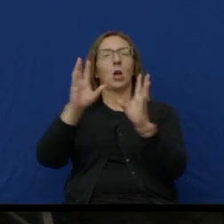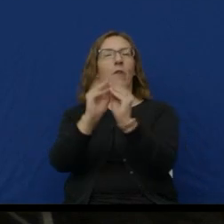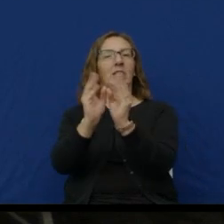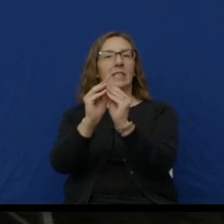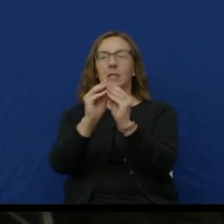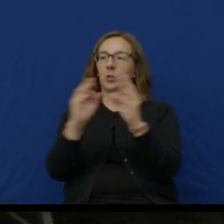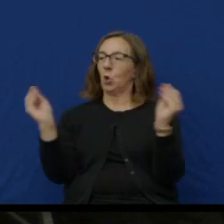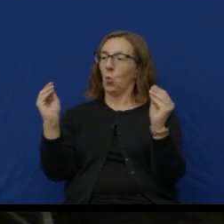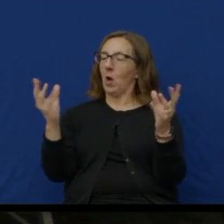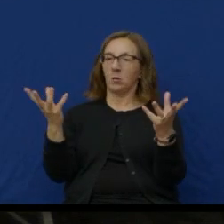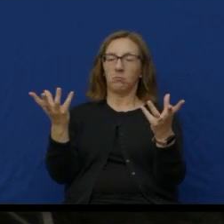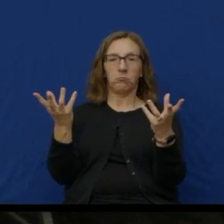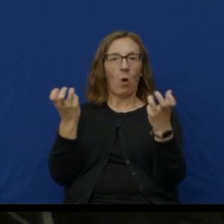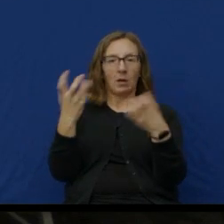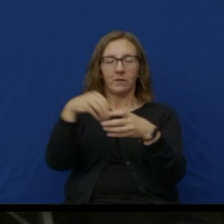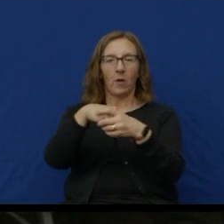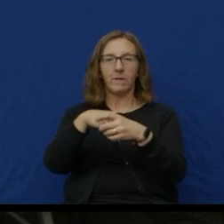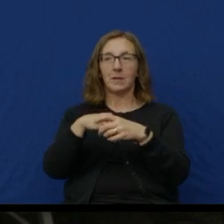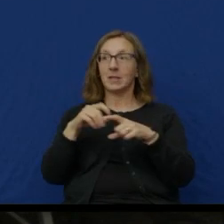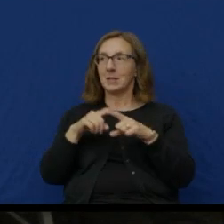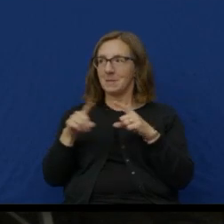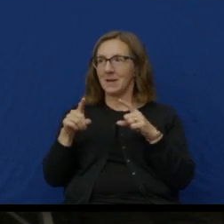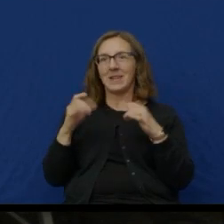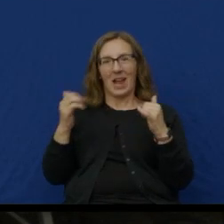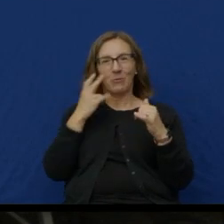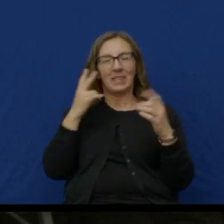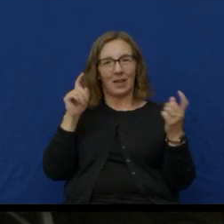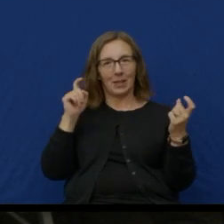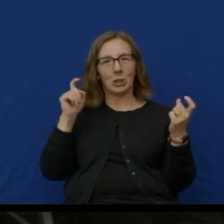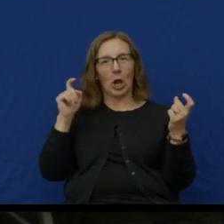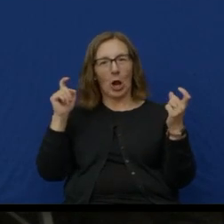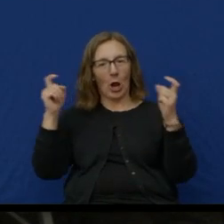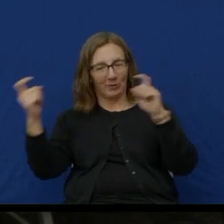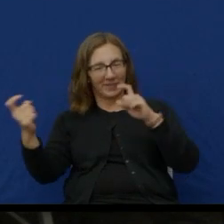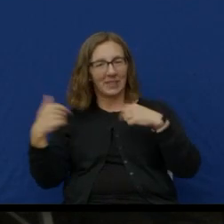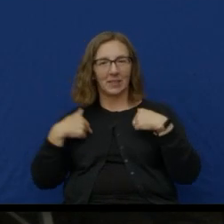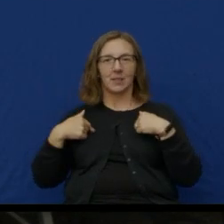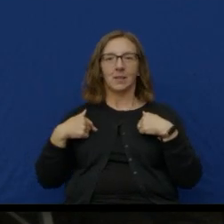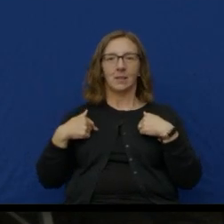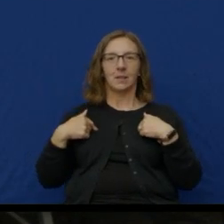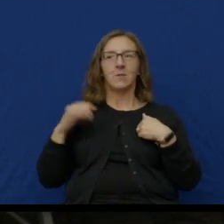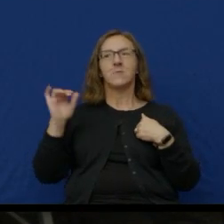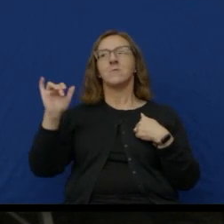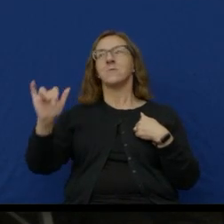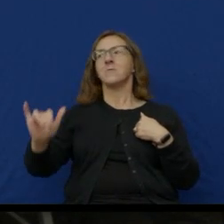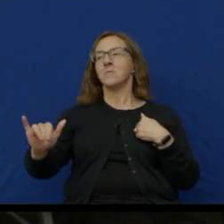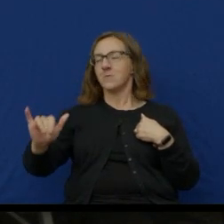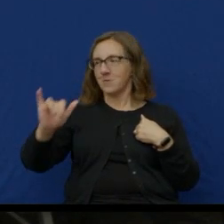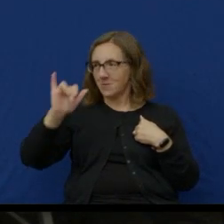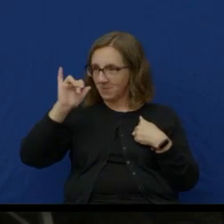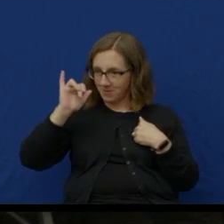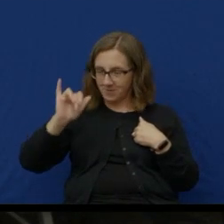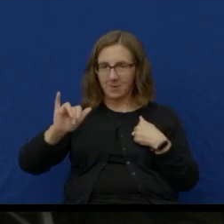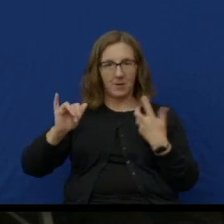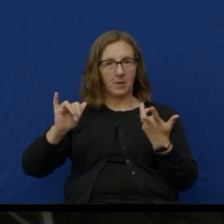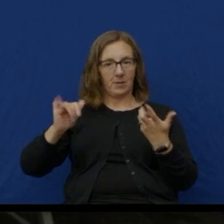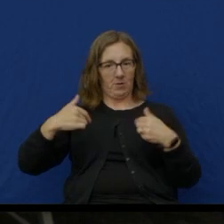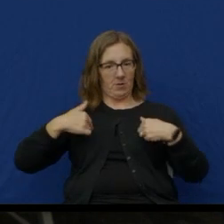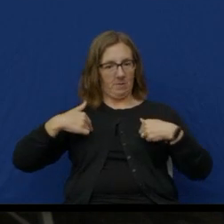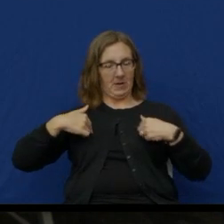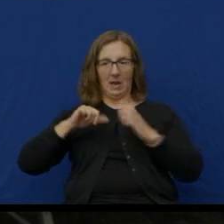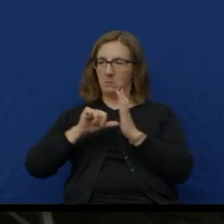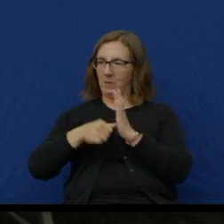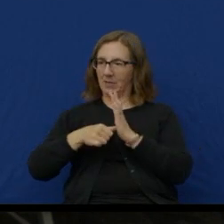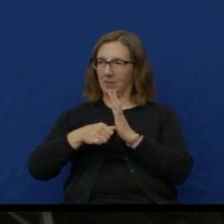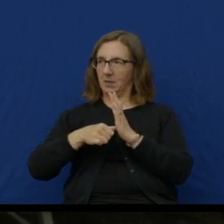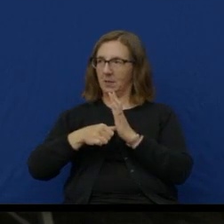you started finding people changing their attitude about some things. And I do think that is an endpoint. It's tough. What I'm impressed with is how far